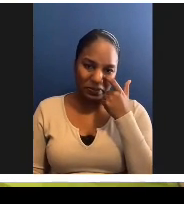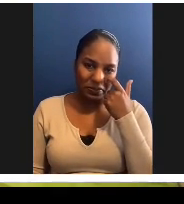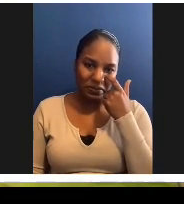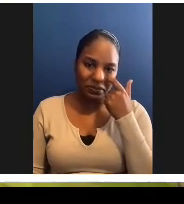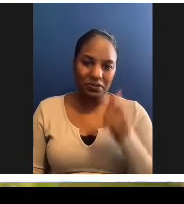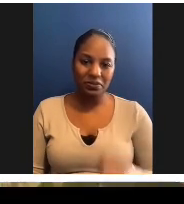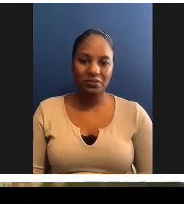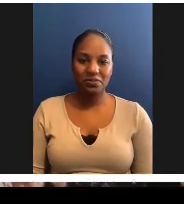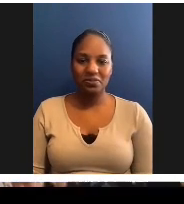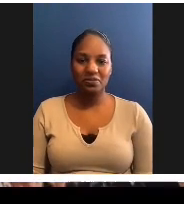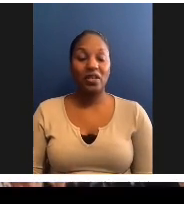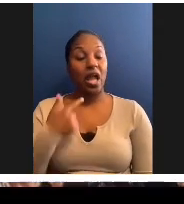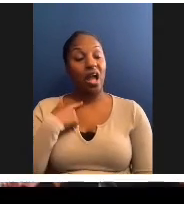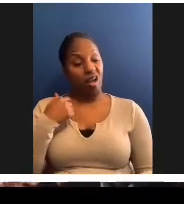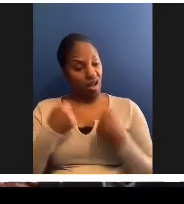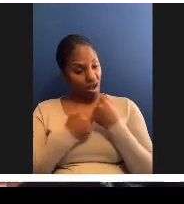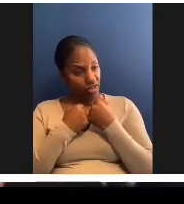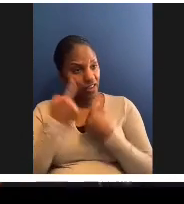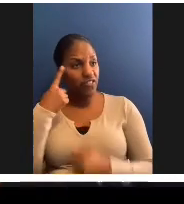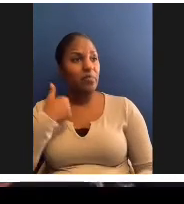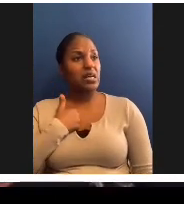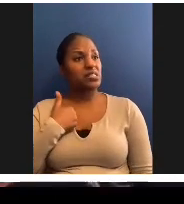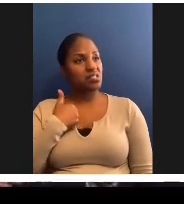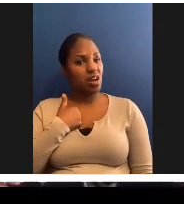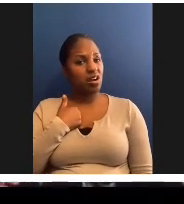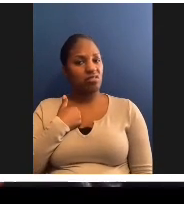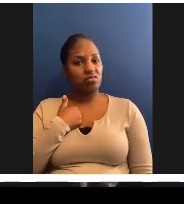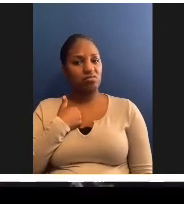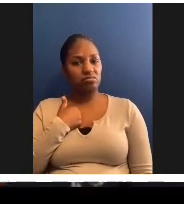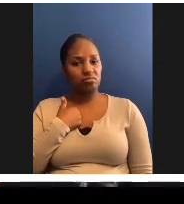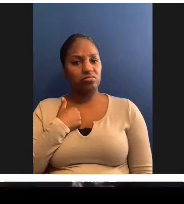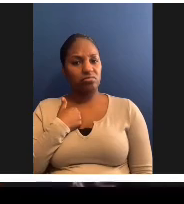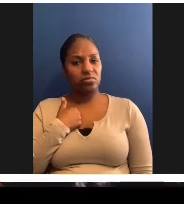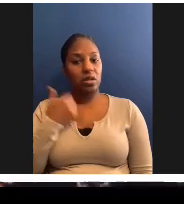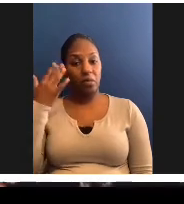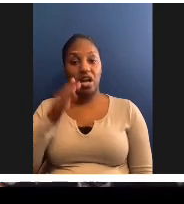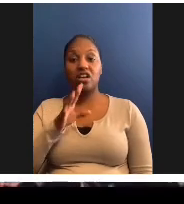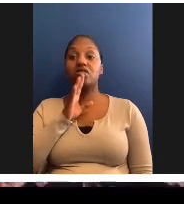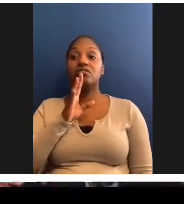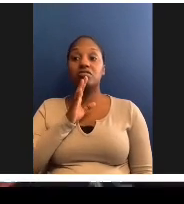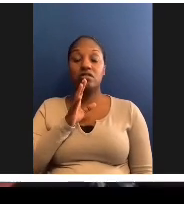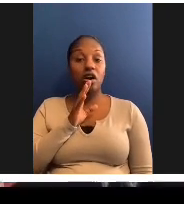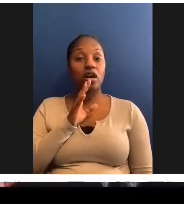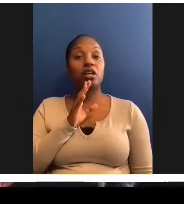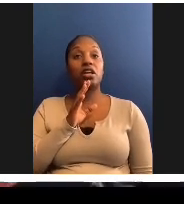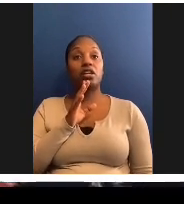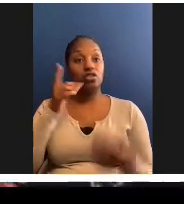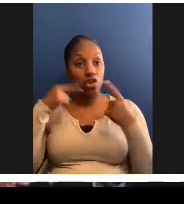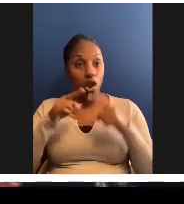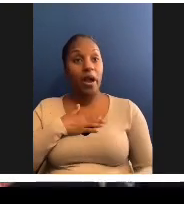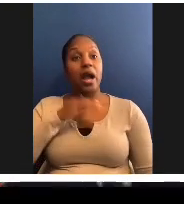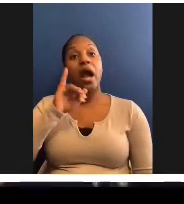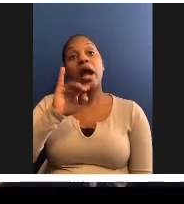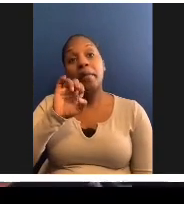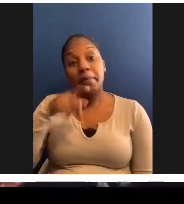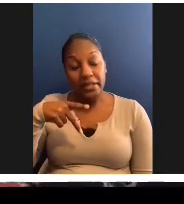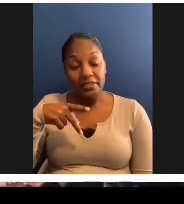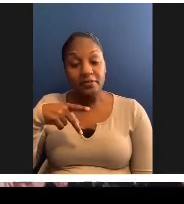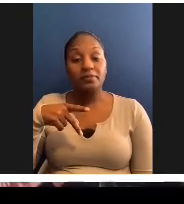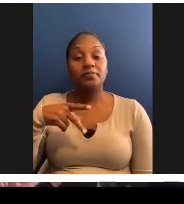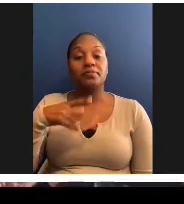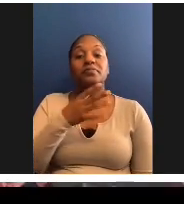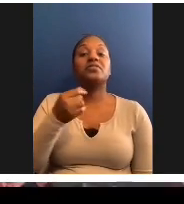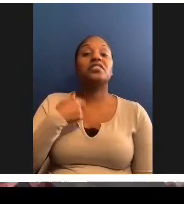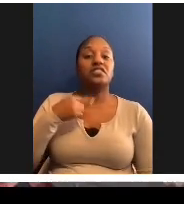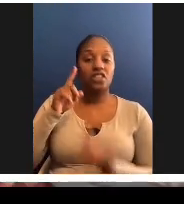I advocate for myself by talking in my IEPs. I go to